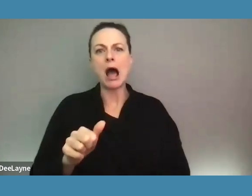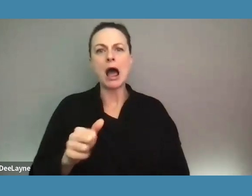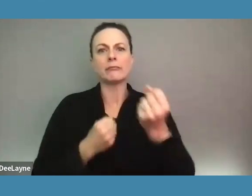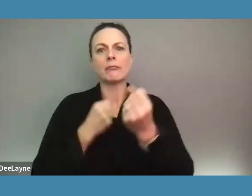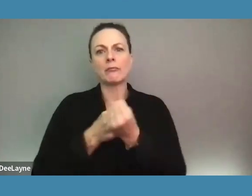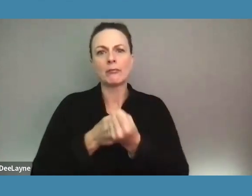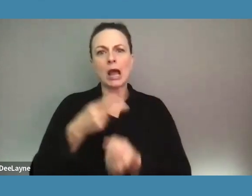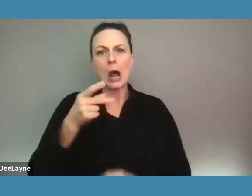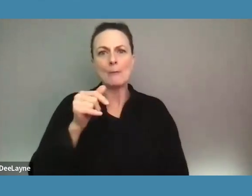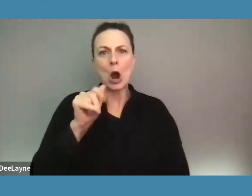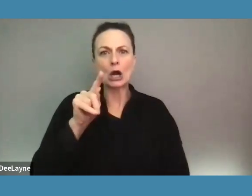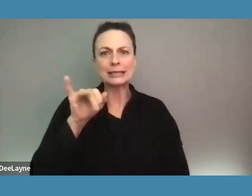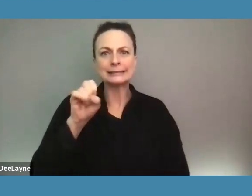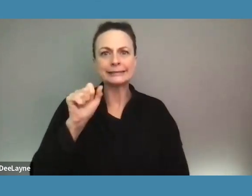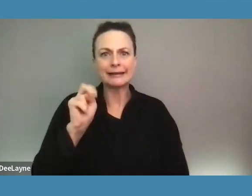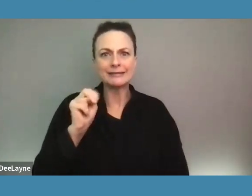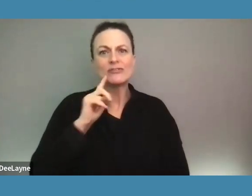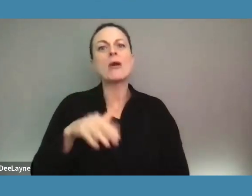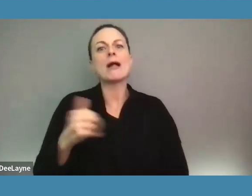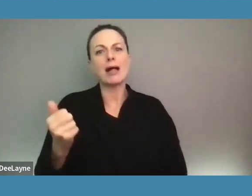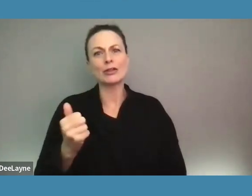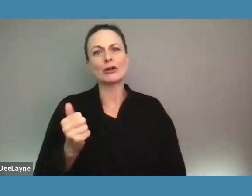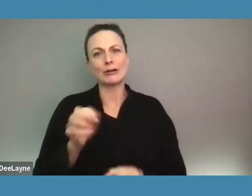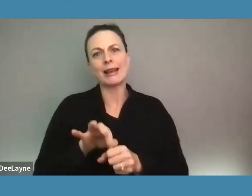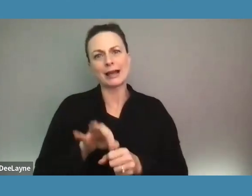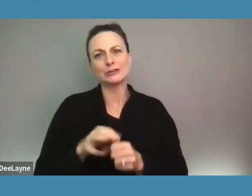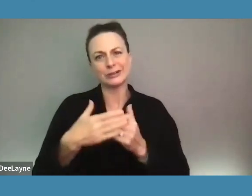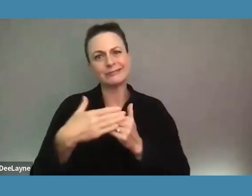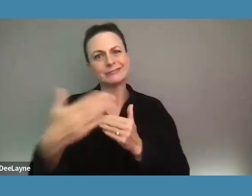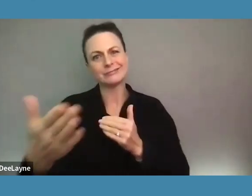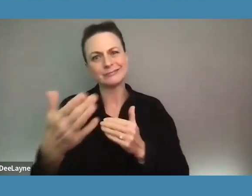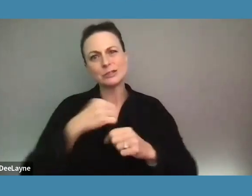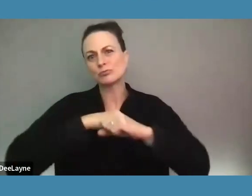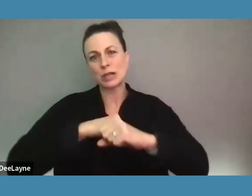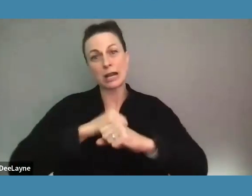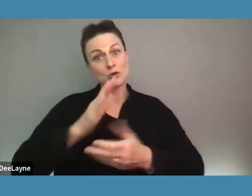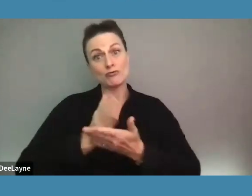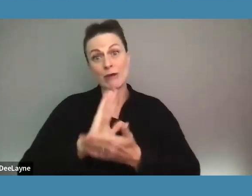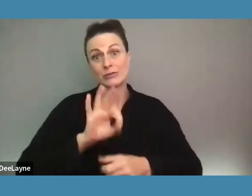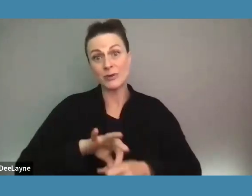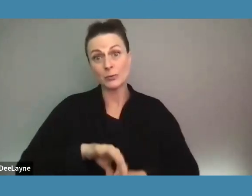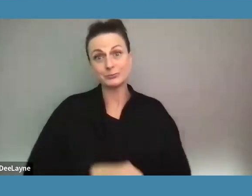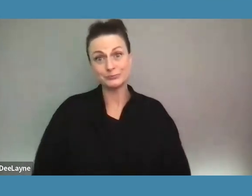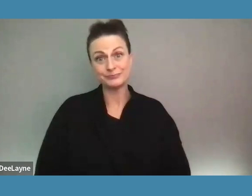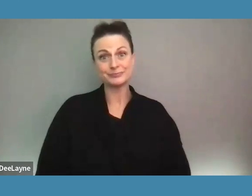other elections. And that's just all to protect your right to vote.